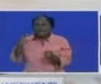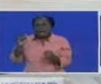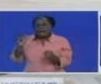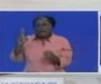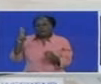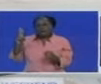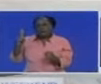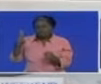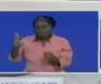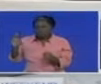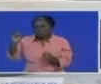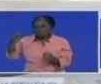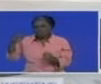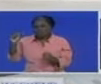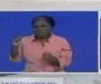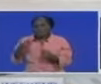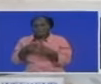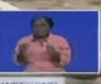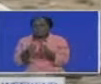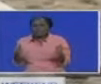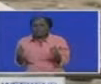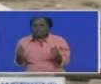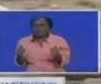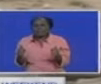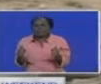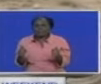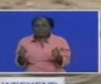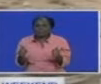tough as well. But our car is behaving well so far.